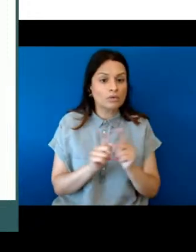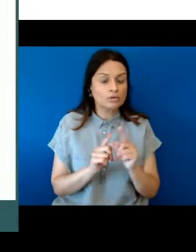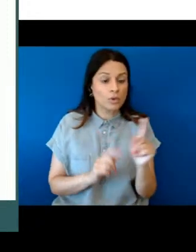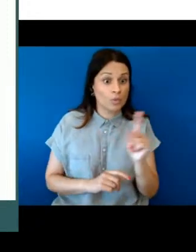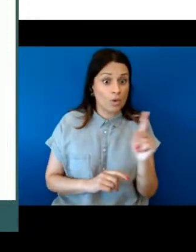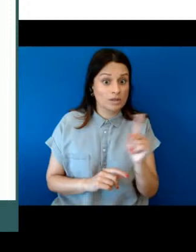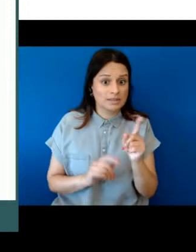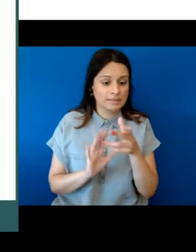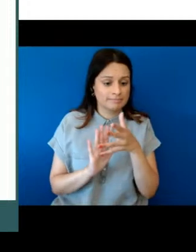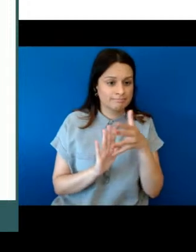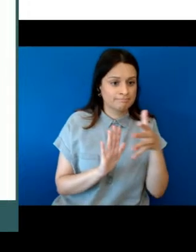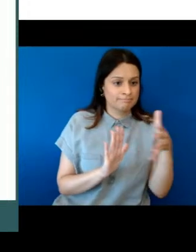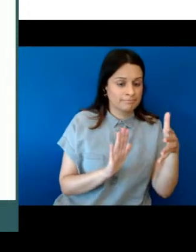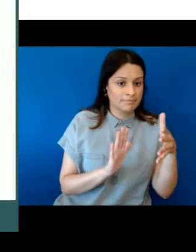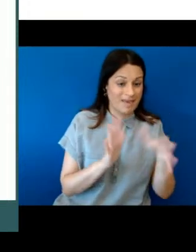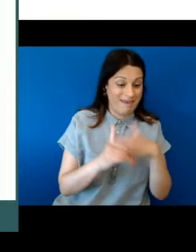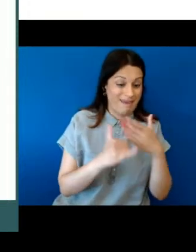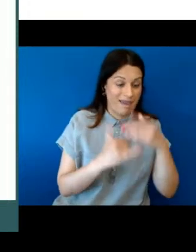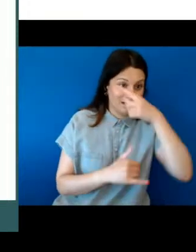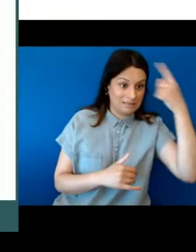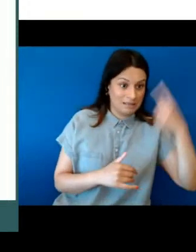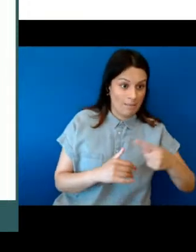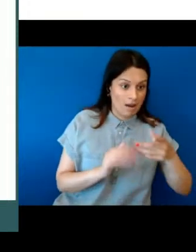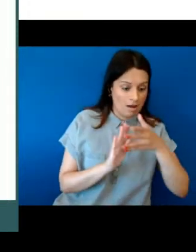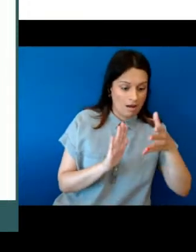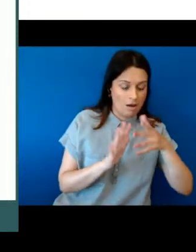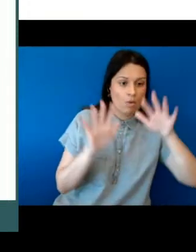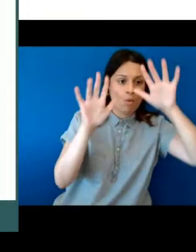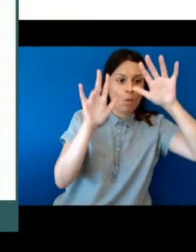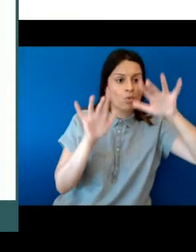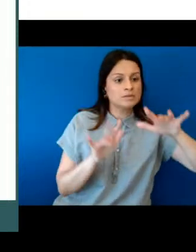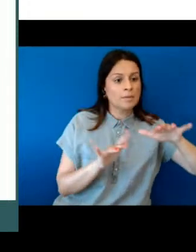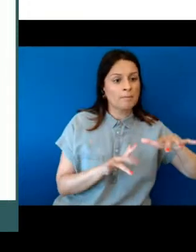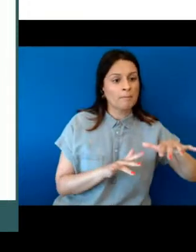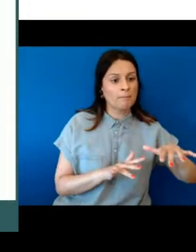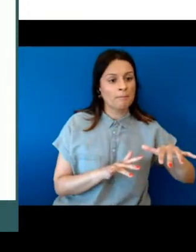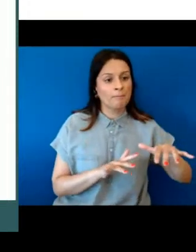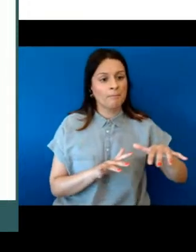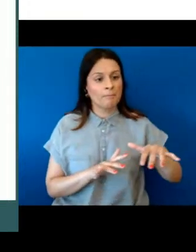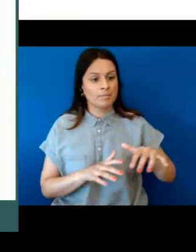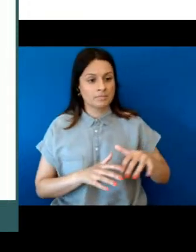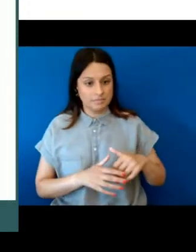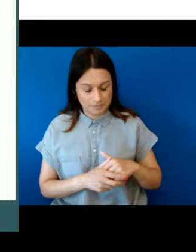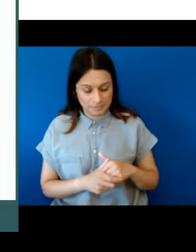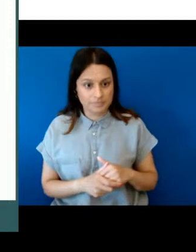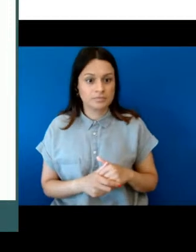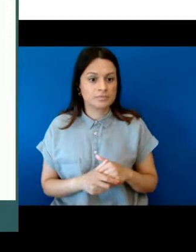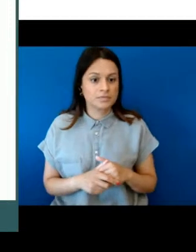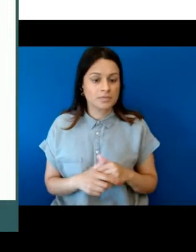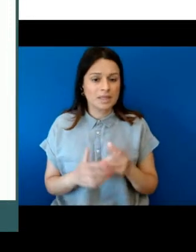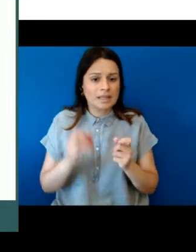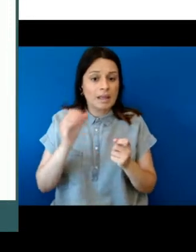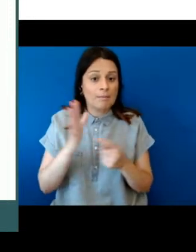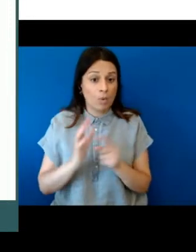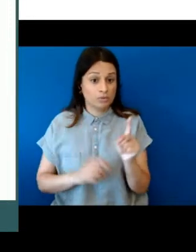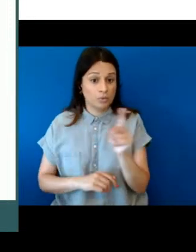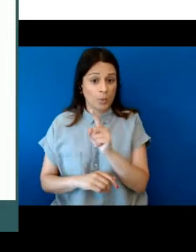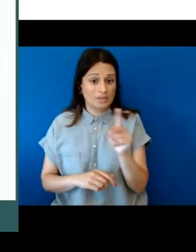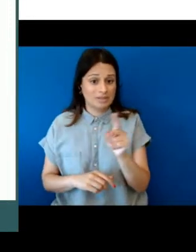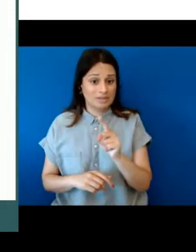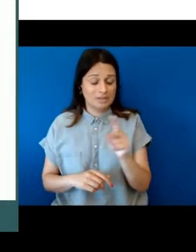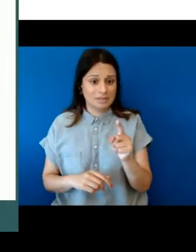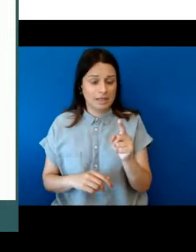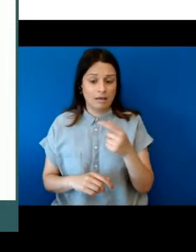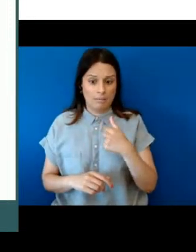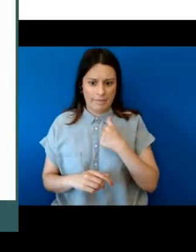end of the summer into autumn. I think one of the really important things to think about is if you know and are able to identify the